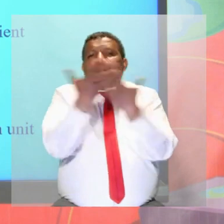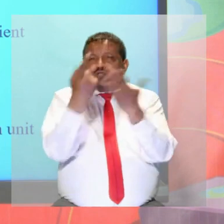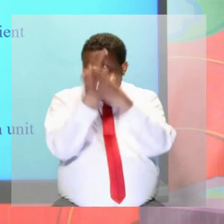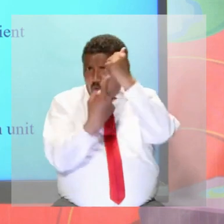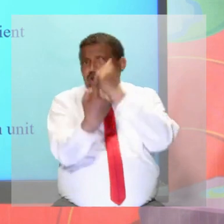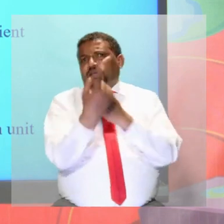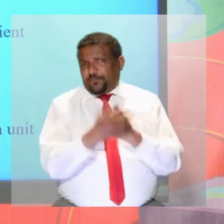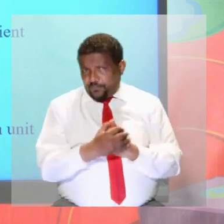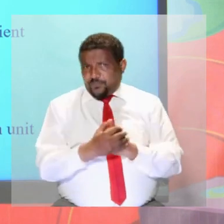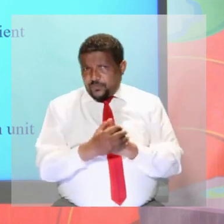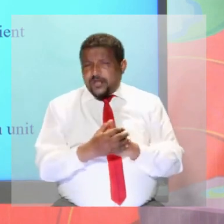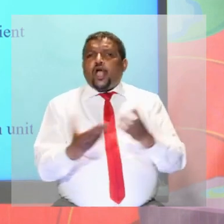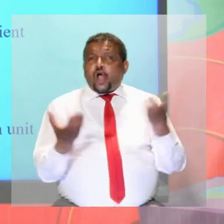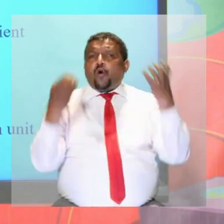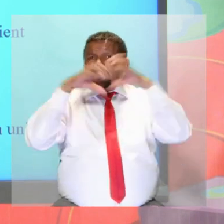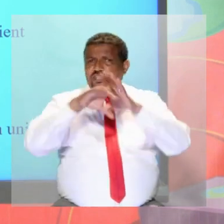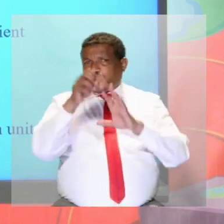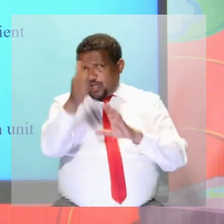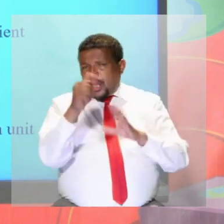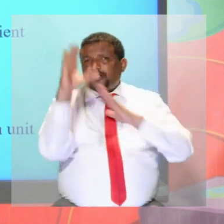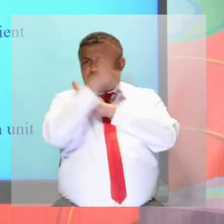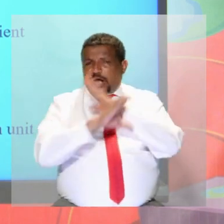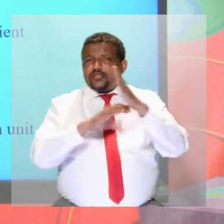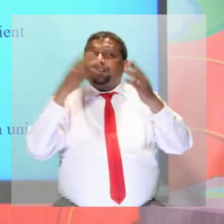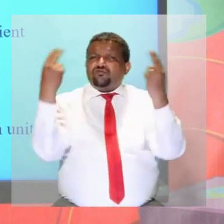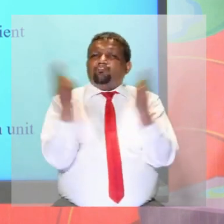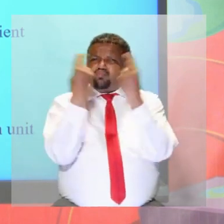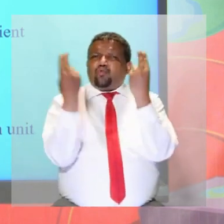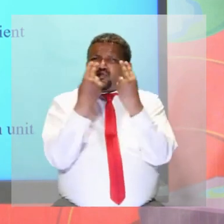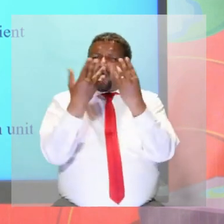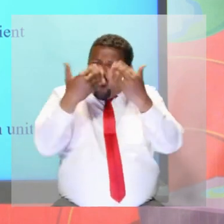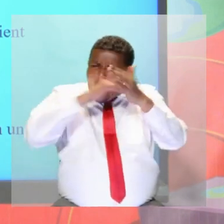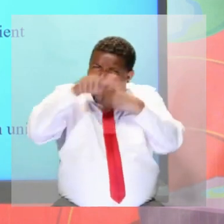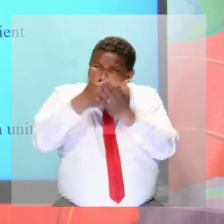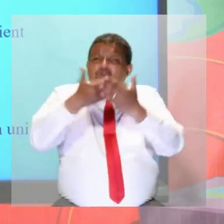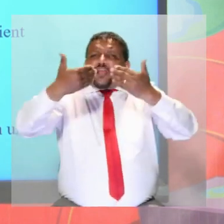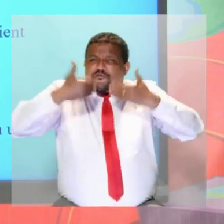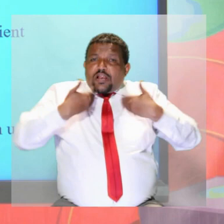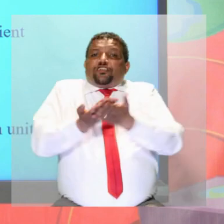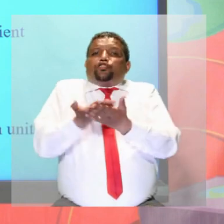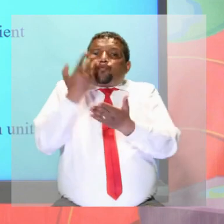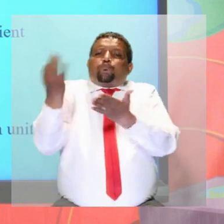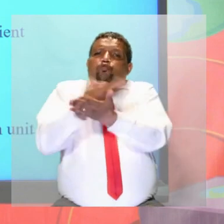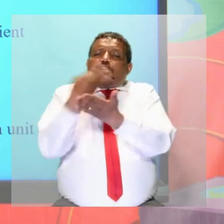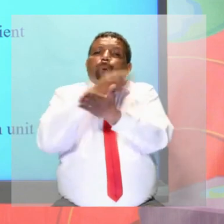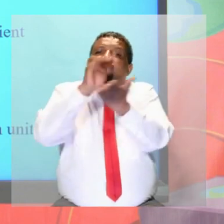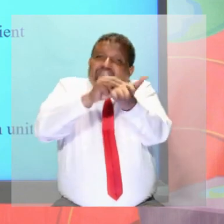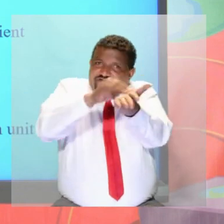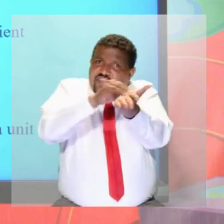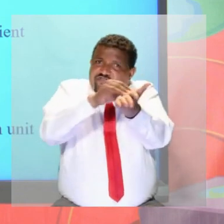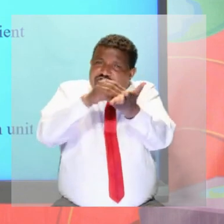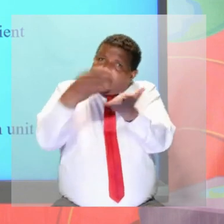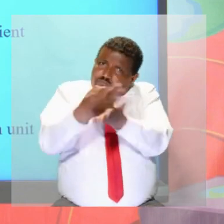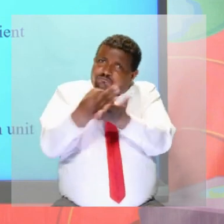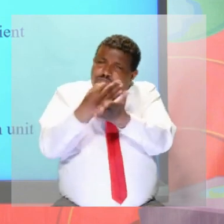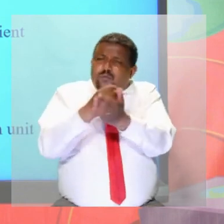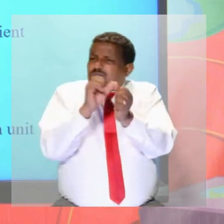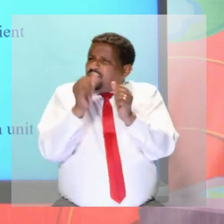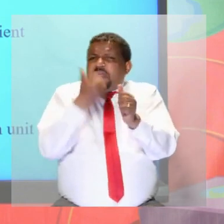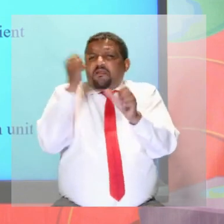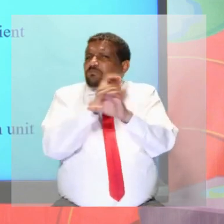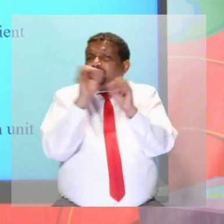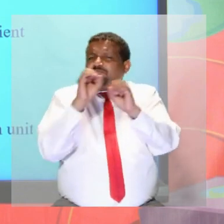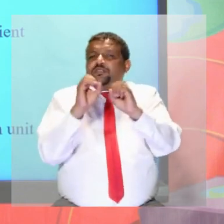So, at combination A, the country employs all the available resources for the production of teff only without producing